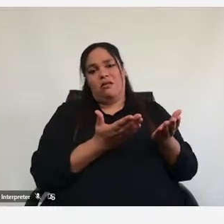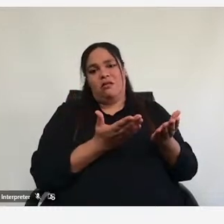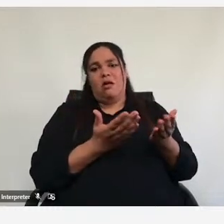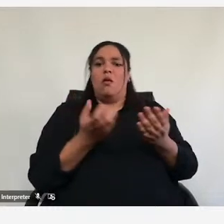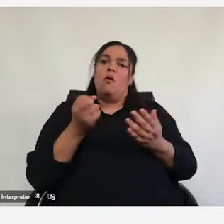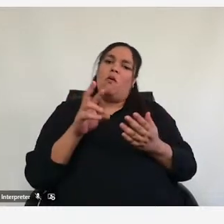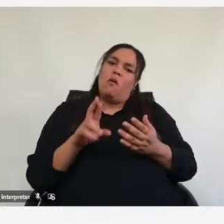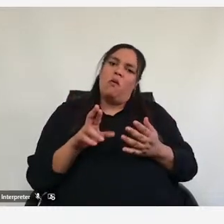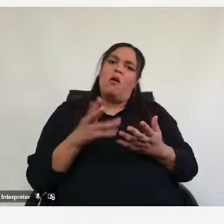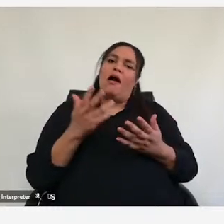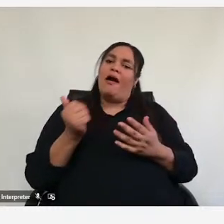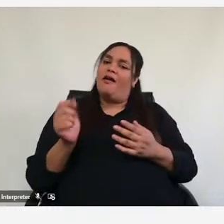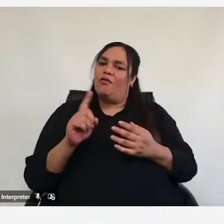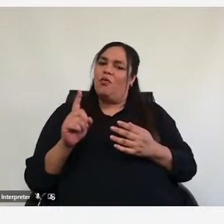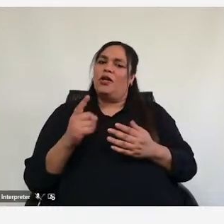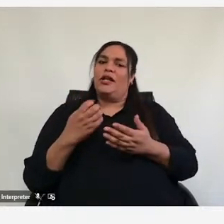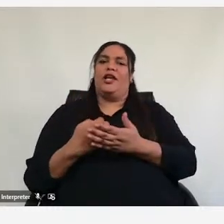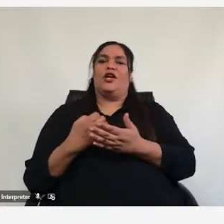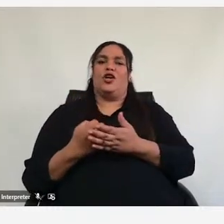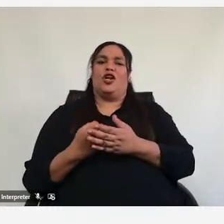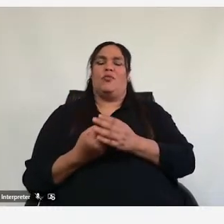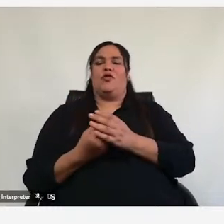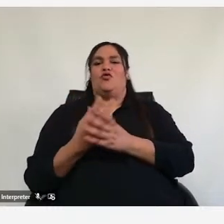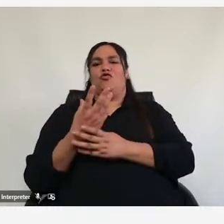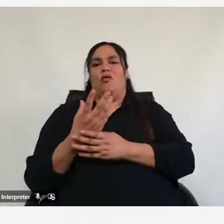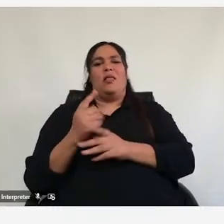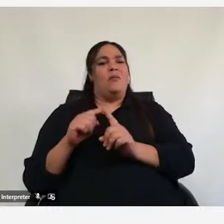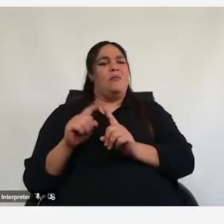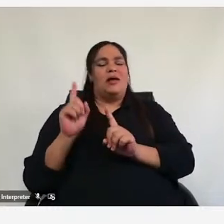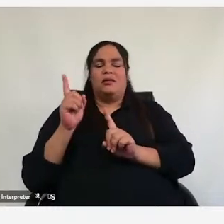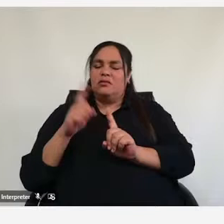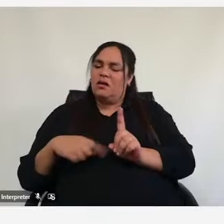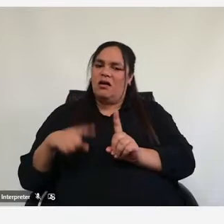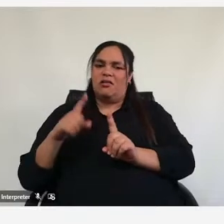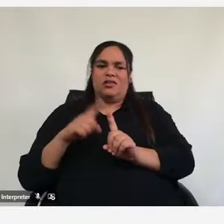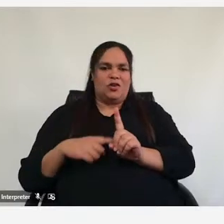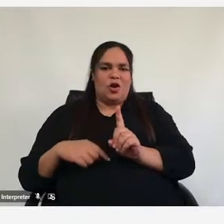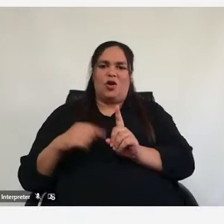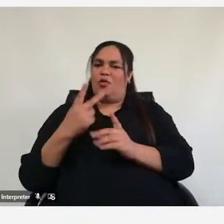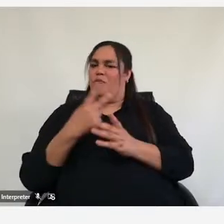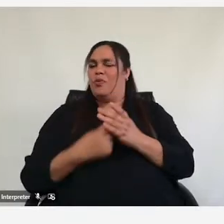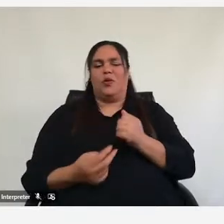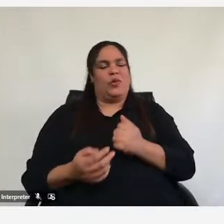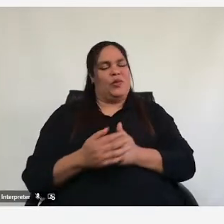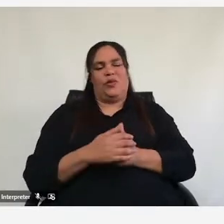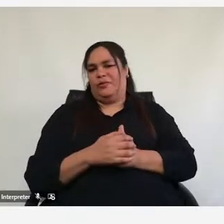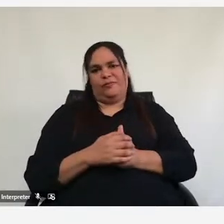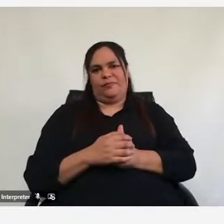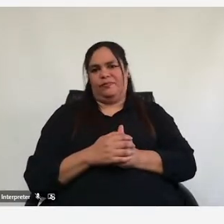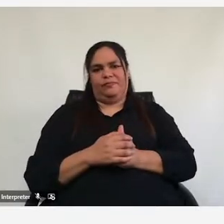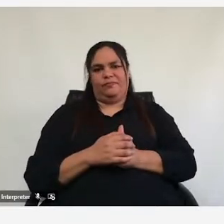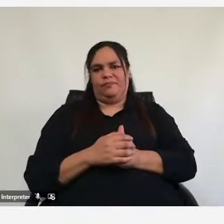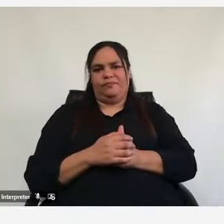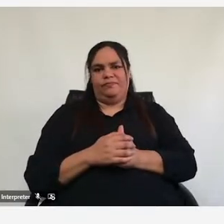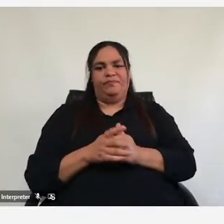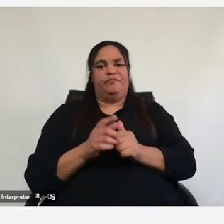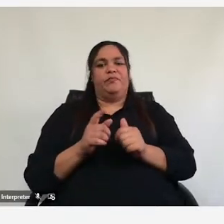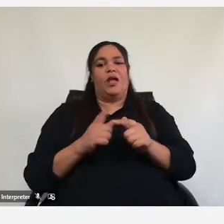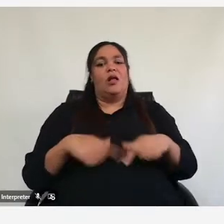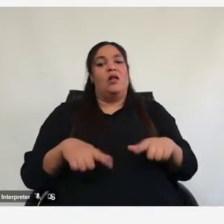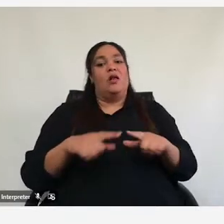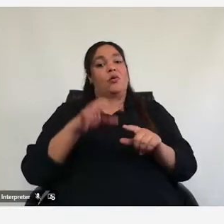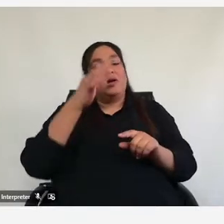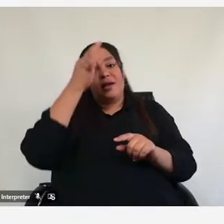or you can have economic growth, but you cannot have both. The local